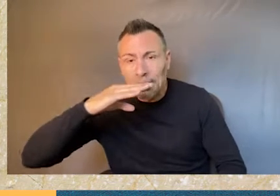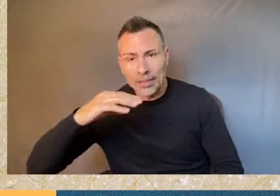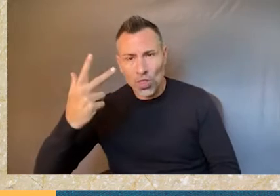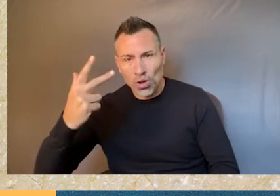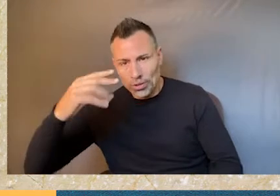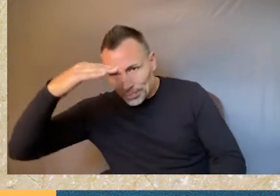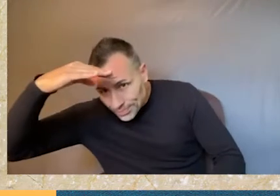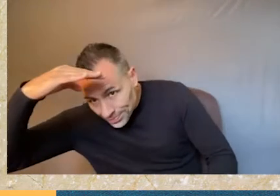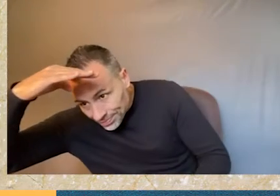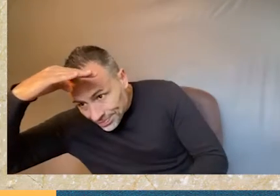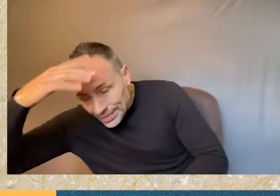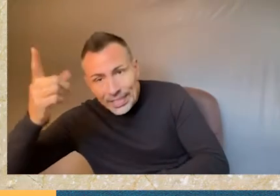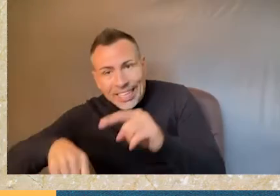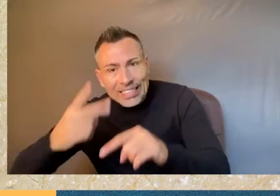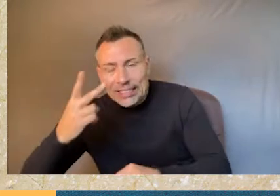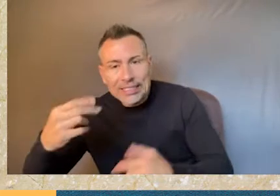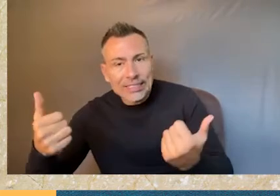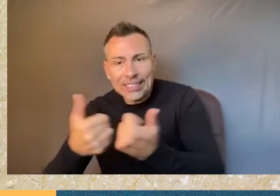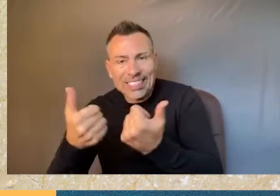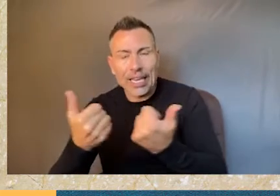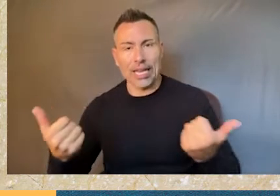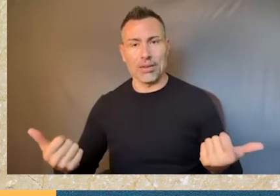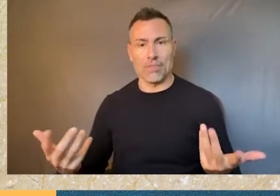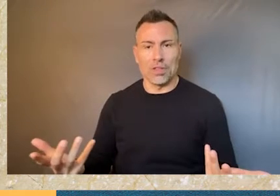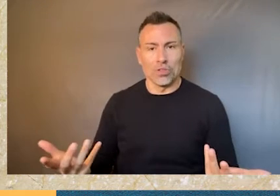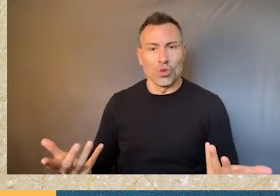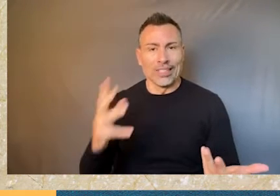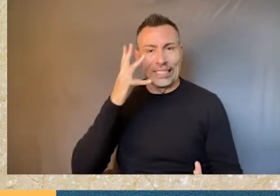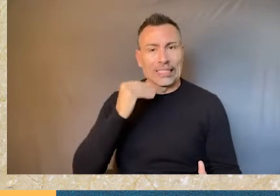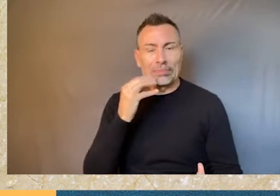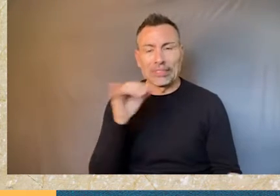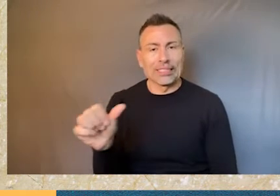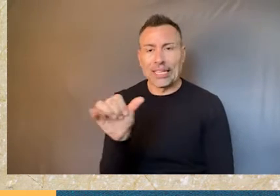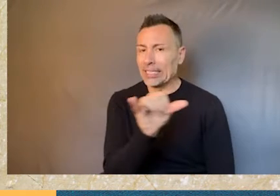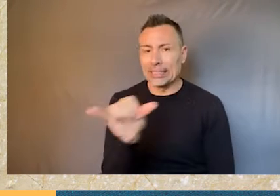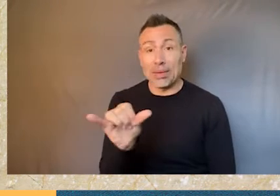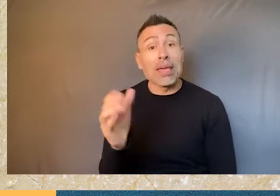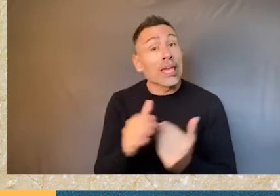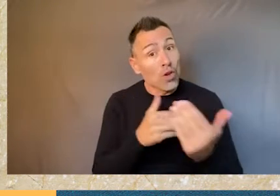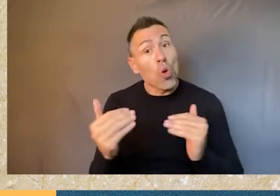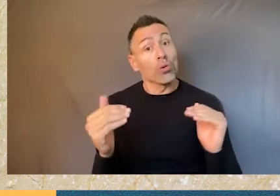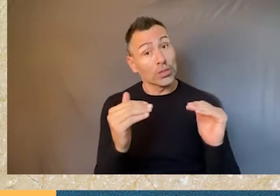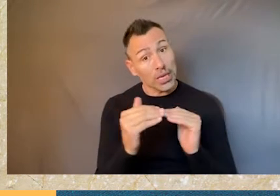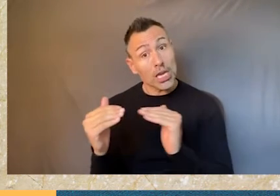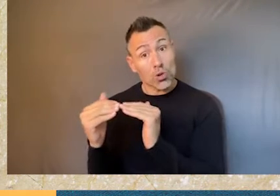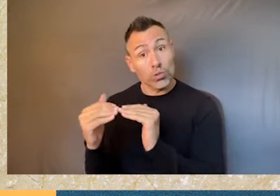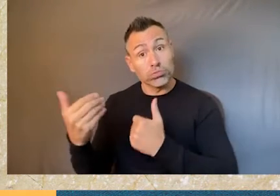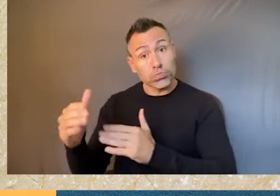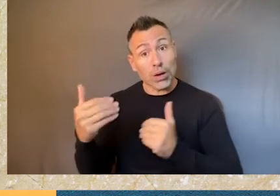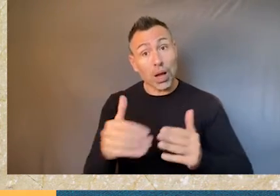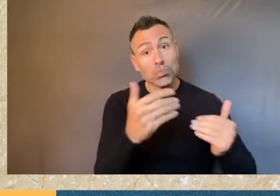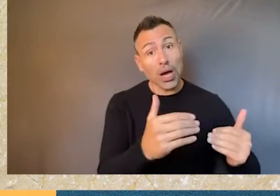box, cannot see the game. So he's not getting the same experience, even though we've treated each boy the same or